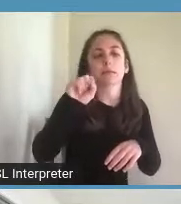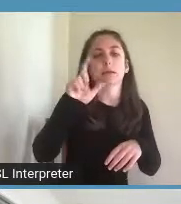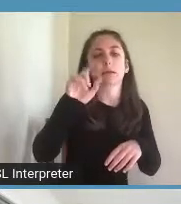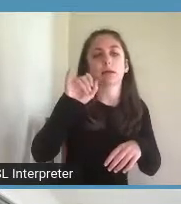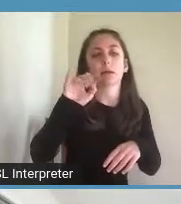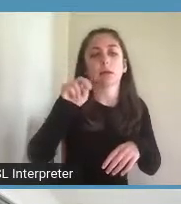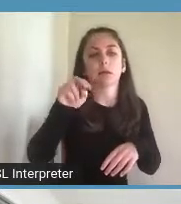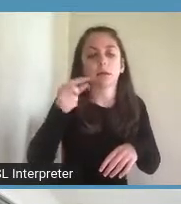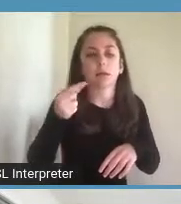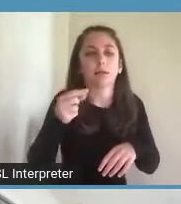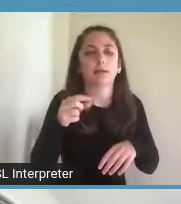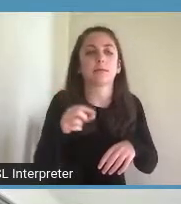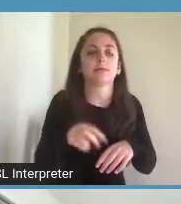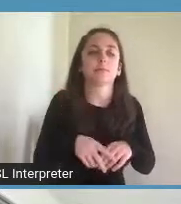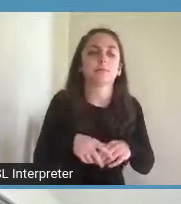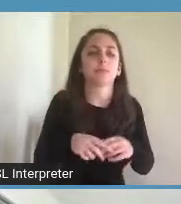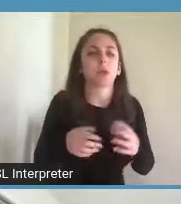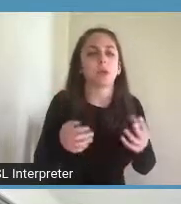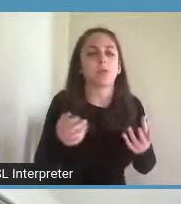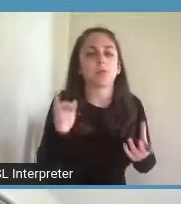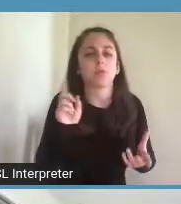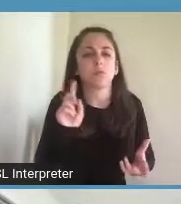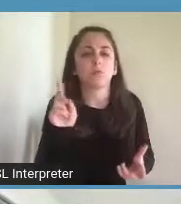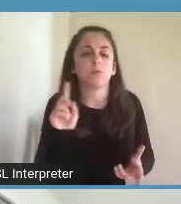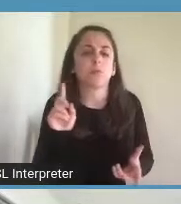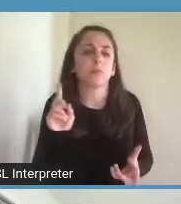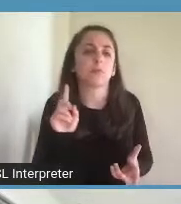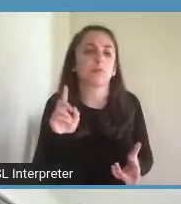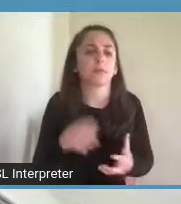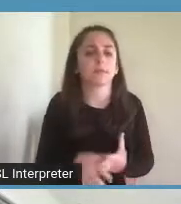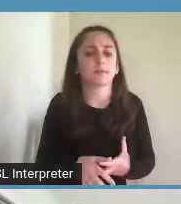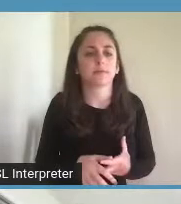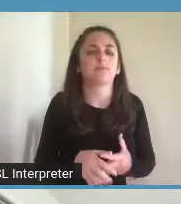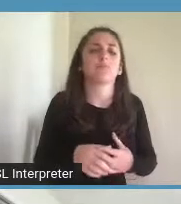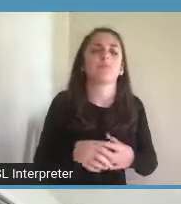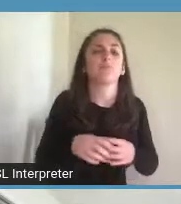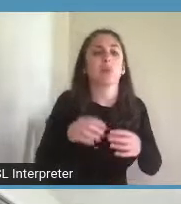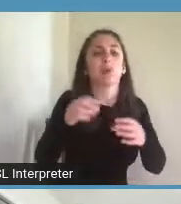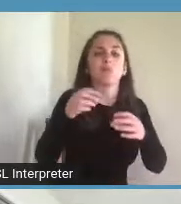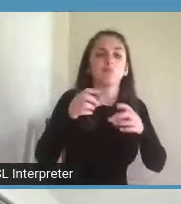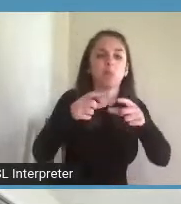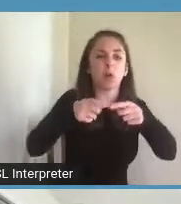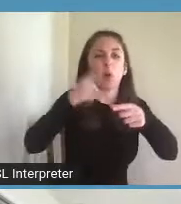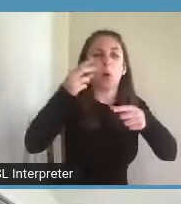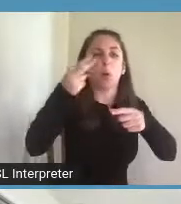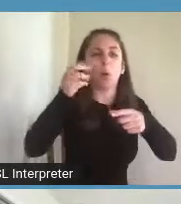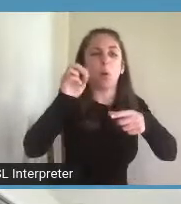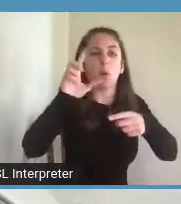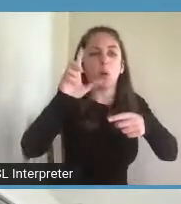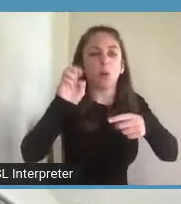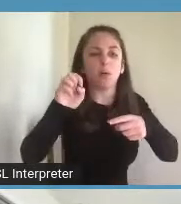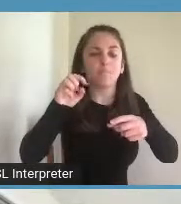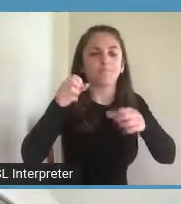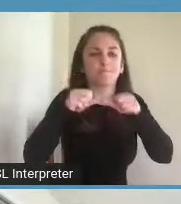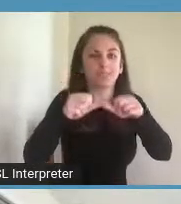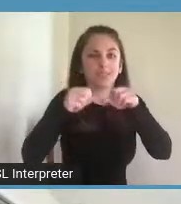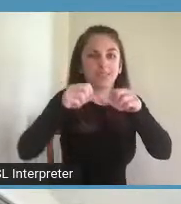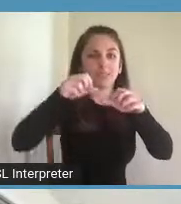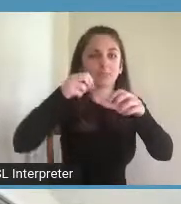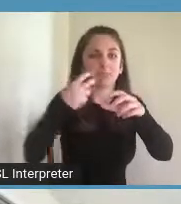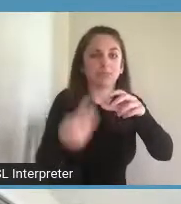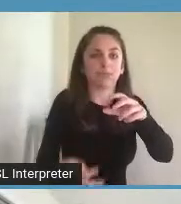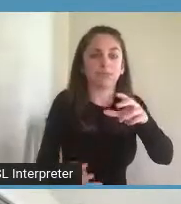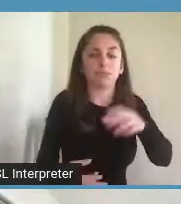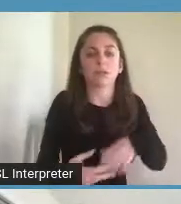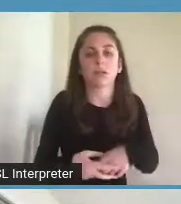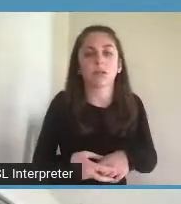of the slide, and where are people falling out of that slide because they're falling through a hole? So here I've got my cart page,